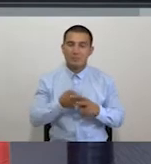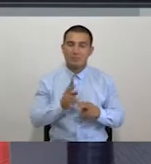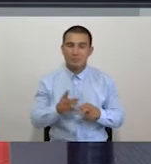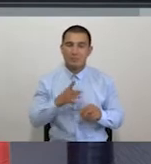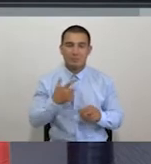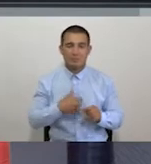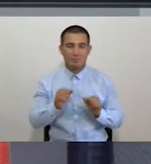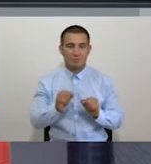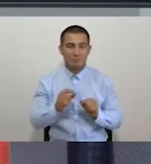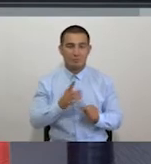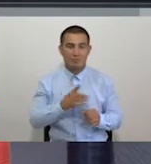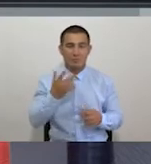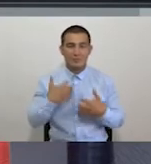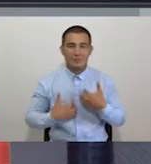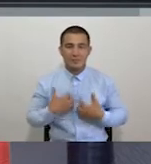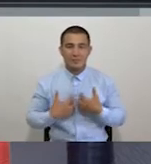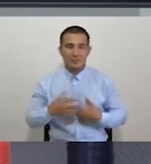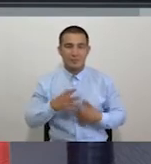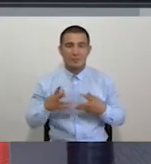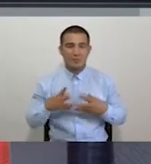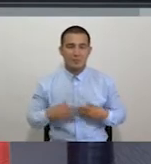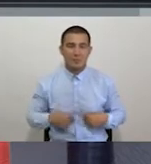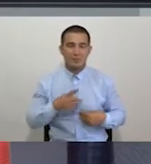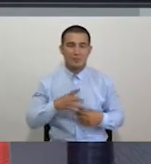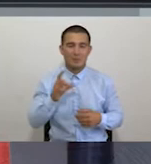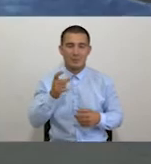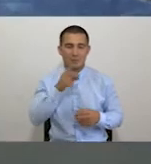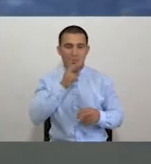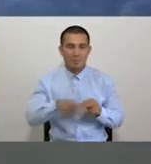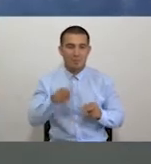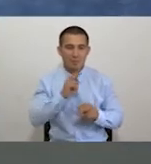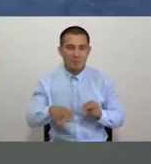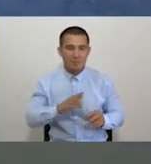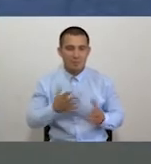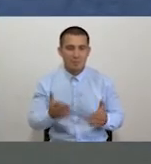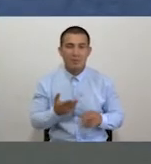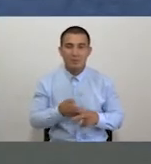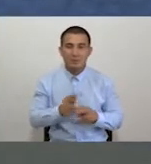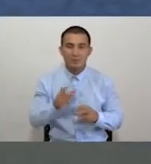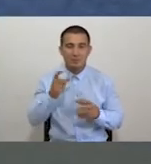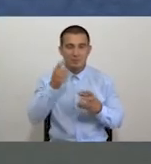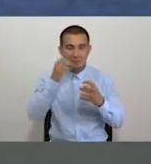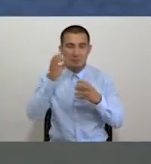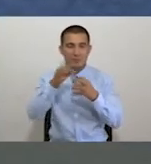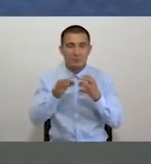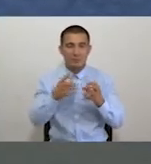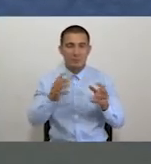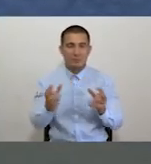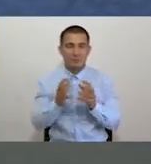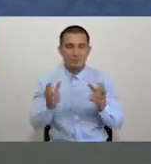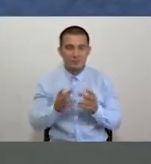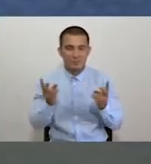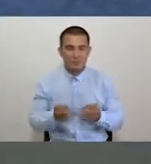Buning oldini olish uchun shoshmay ishlash kerak. Ninalarni yo'qotmaslik uchun albatta ularni igna qadagichda saqlang.